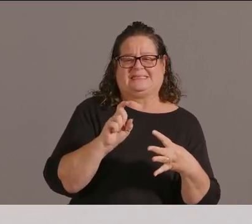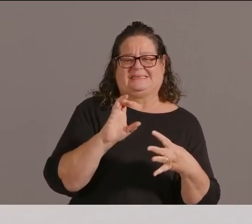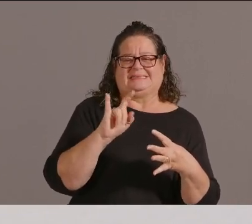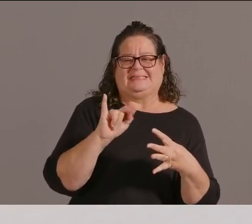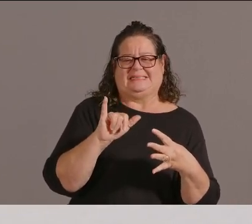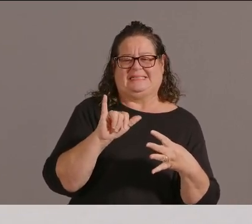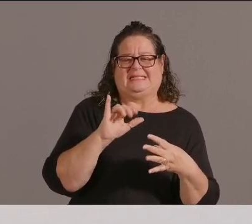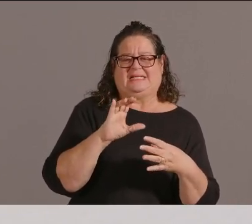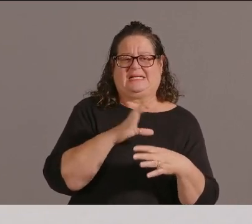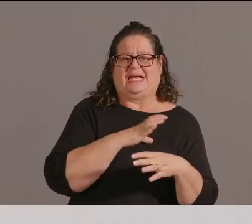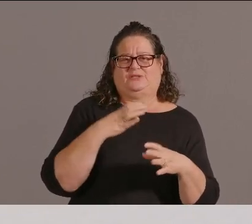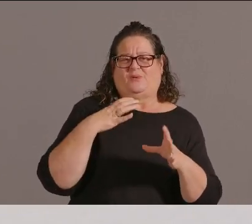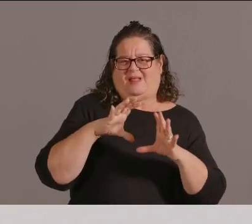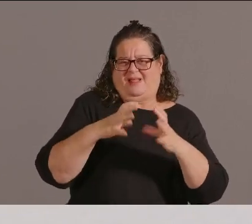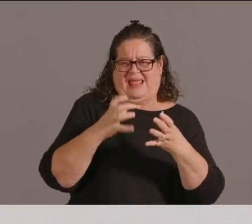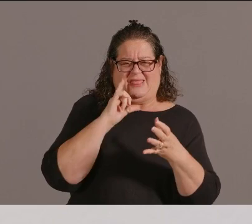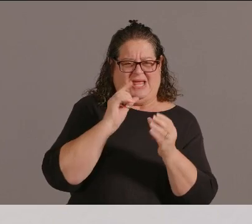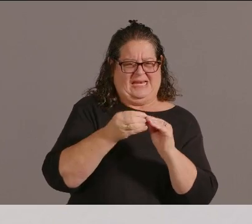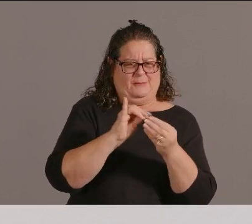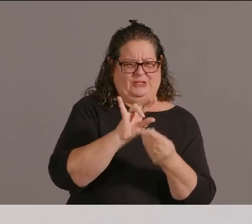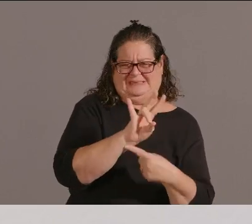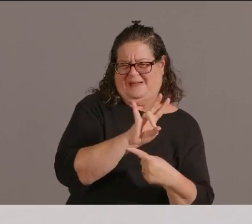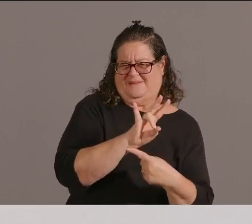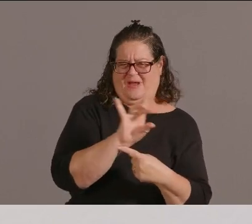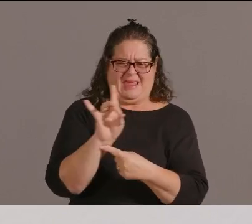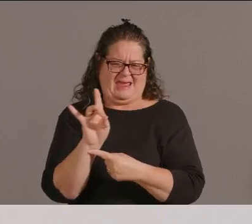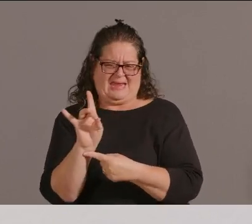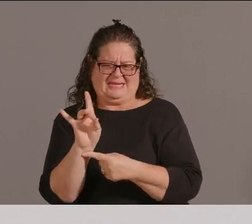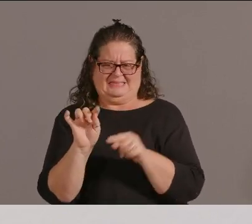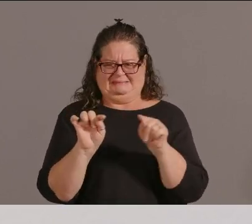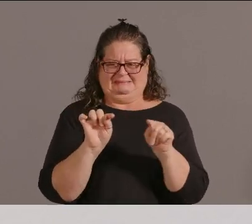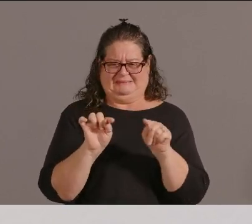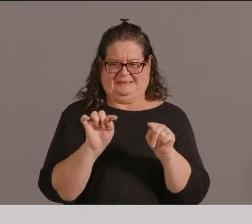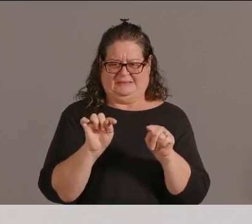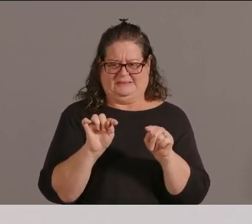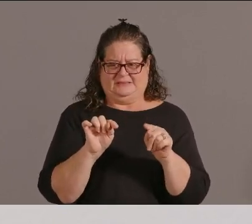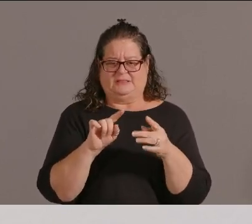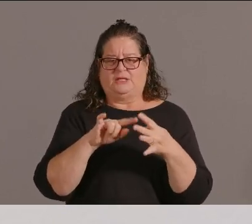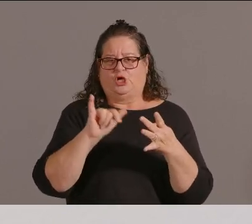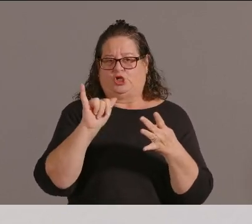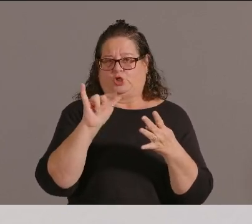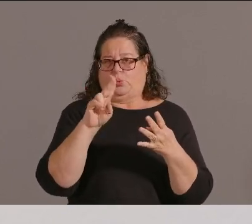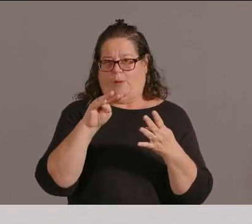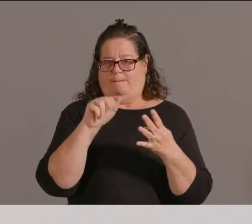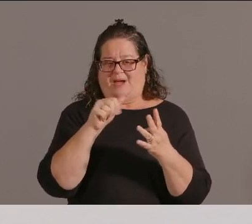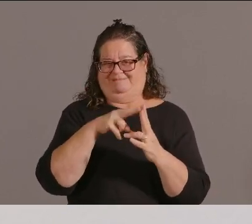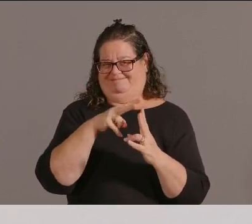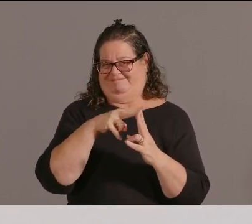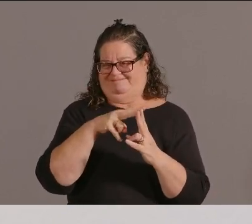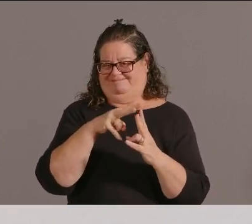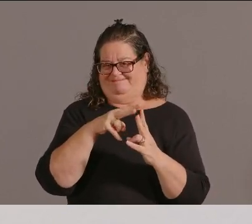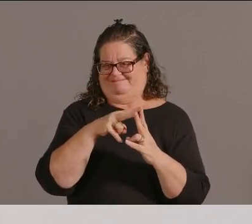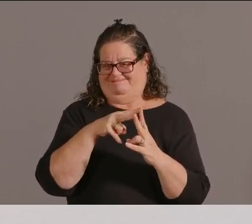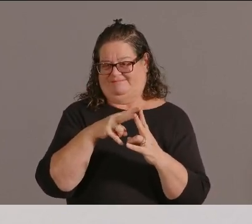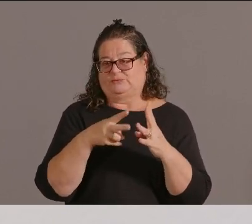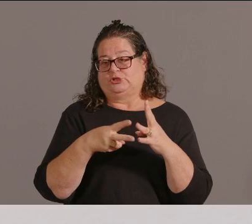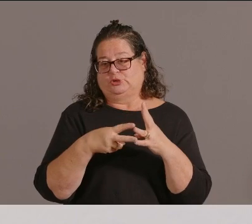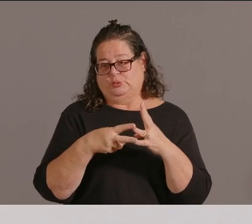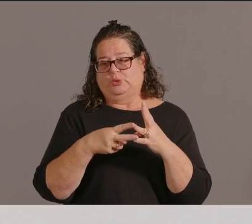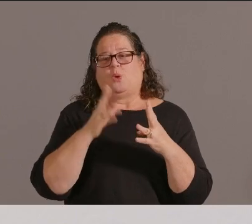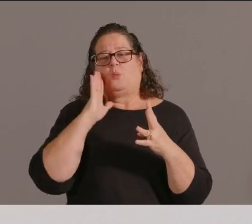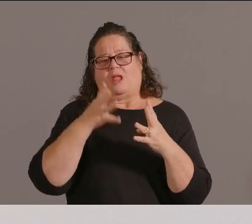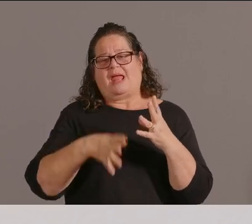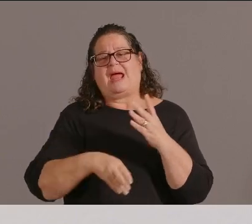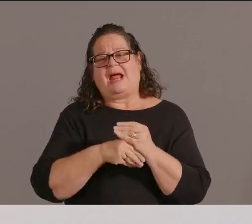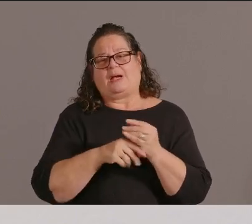we'll continue to expand as we get additional vaccine and additional resources. And as we continue to expand and,